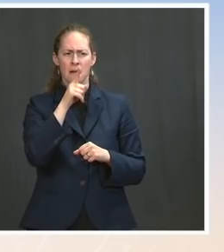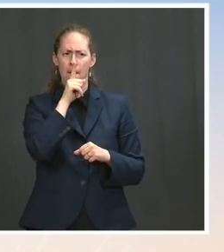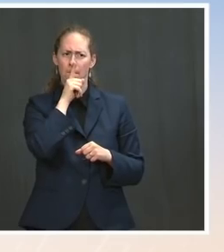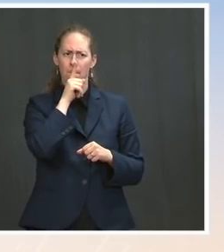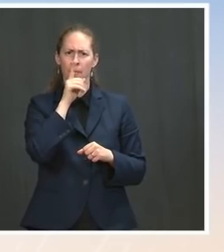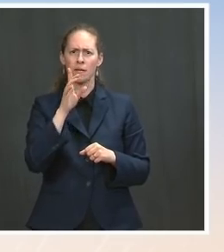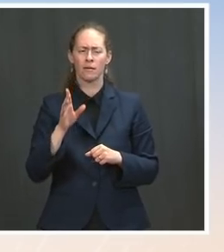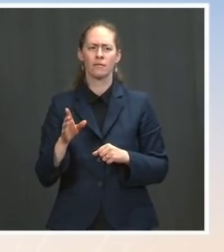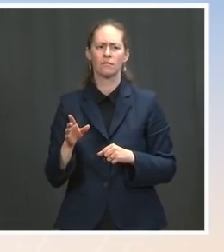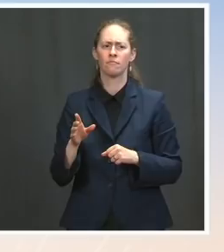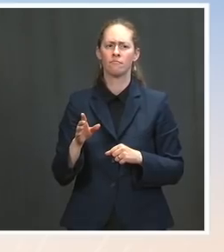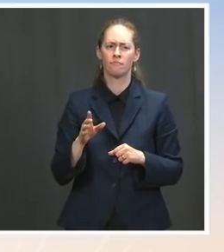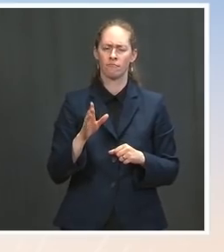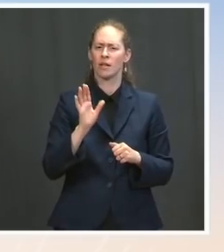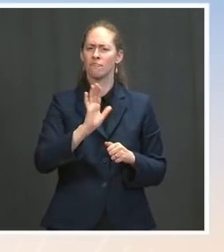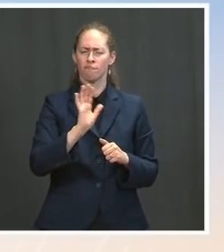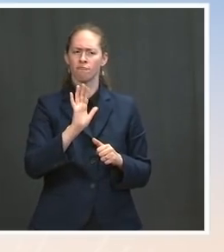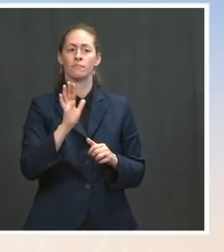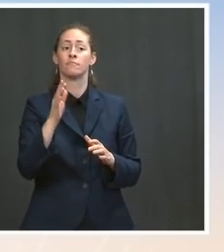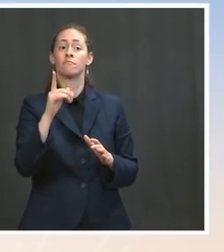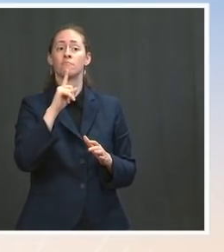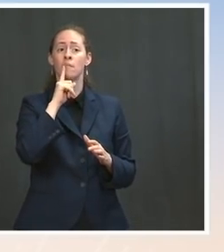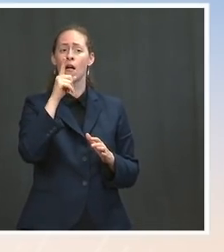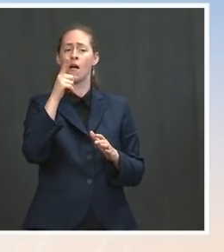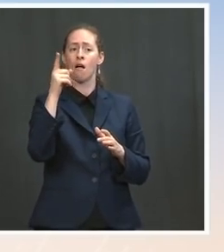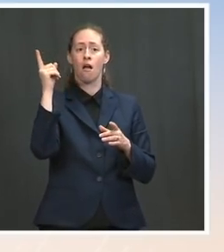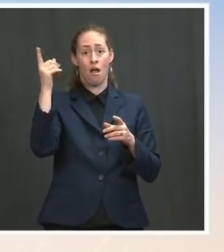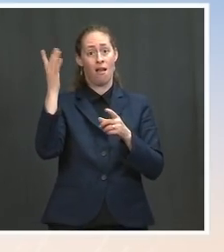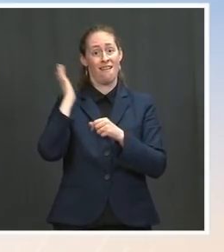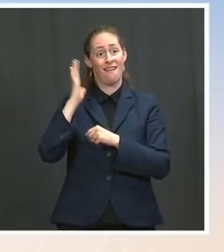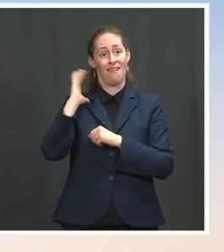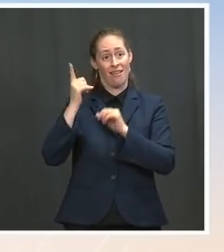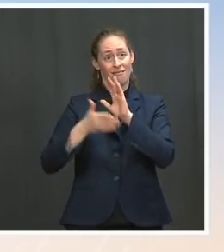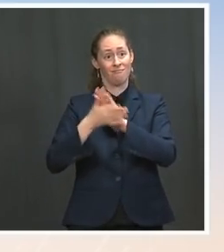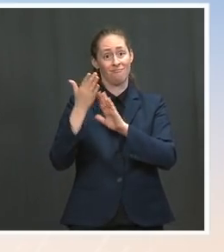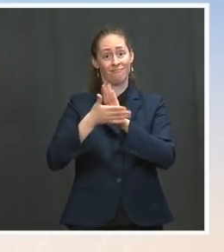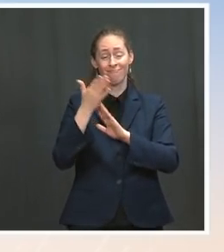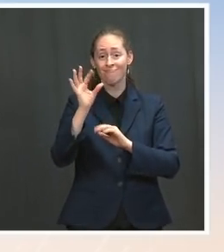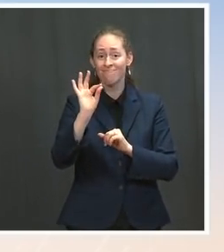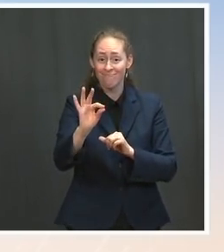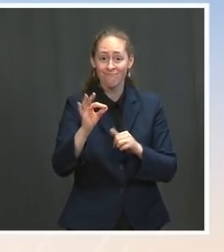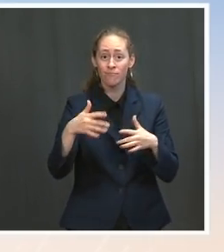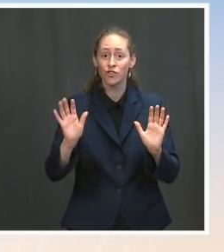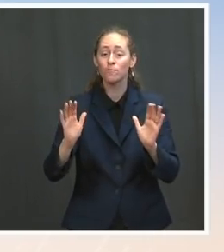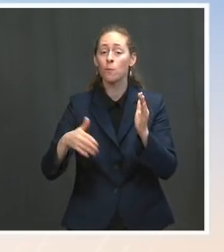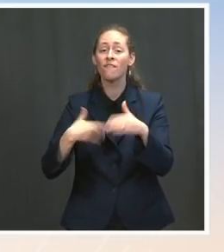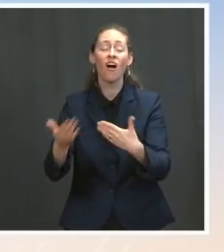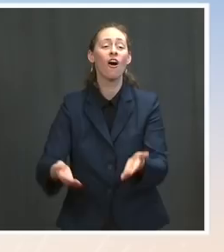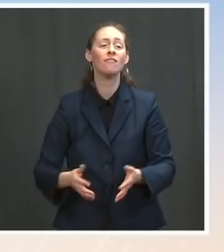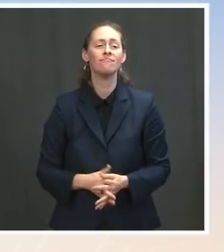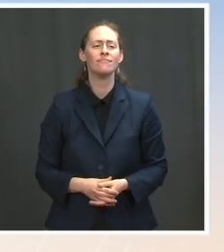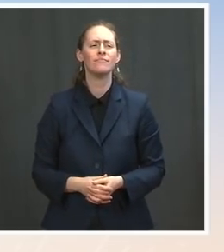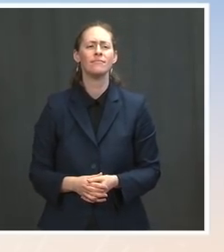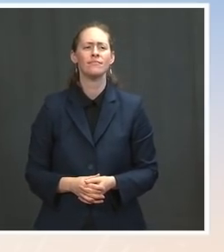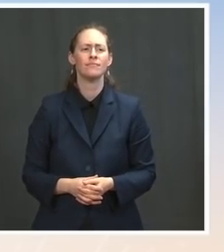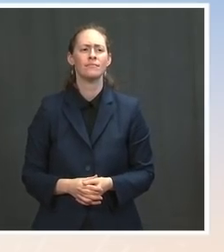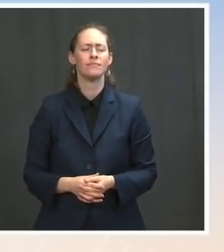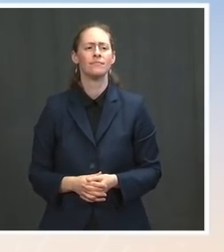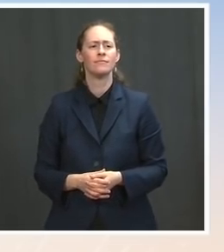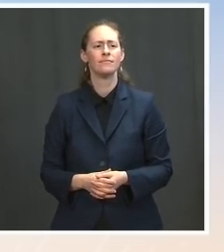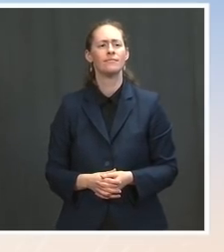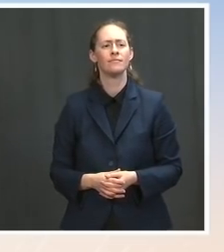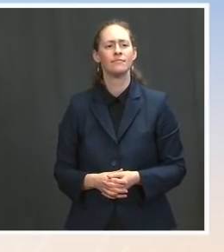this pretty extensively on the campaign, and that's his position. I think we're going to have to move on. Go ahead. I wanted to just, given what you said, that his position hasn't changed